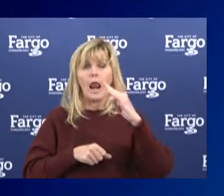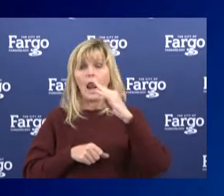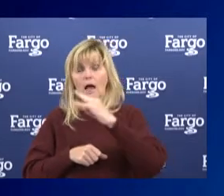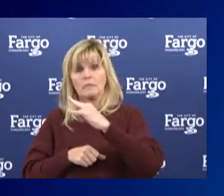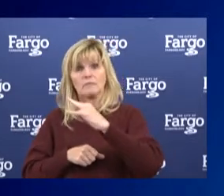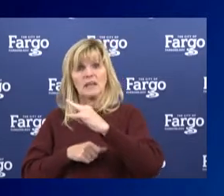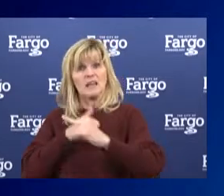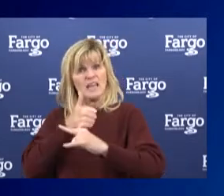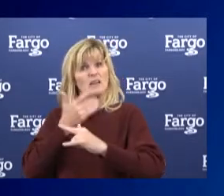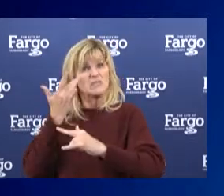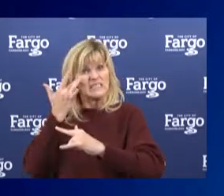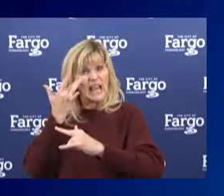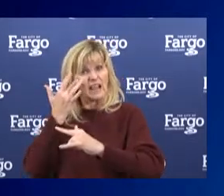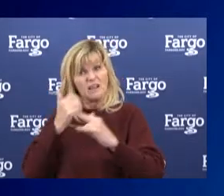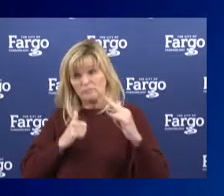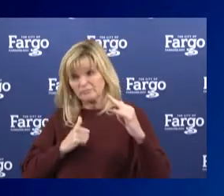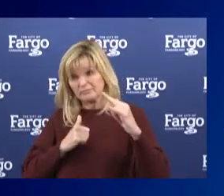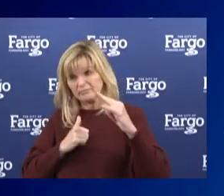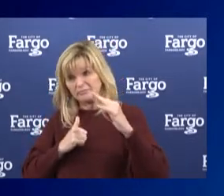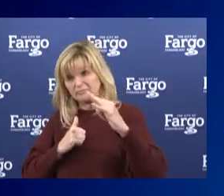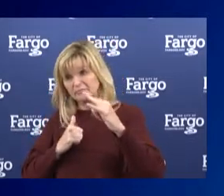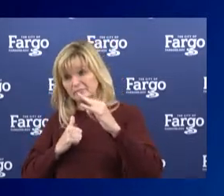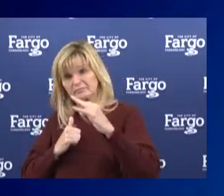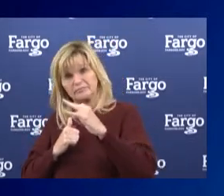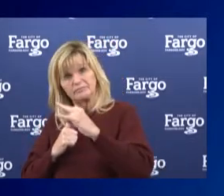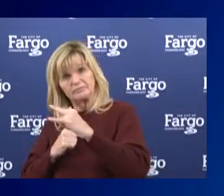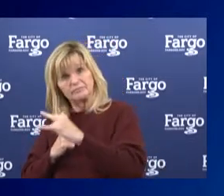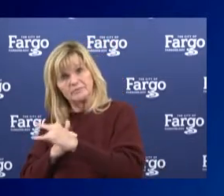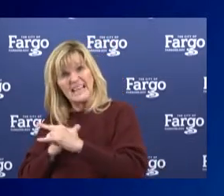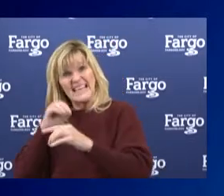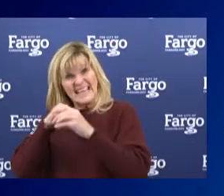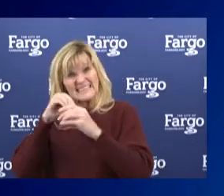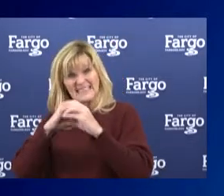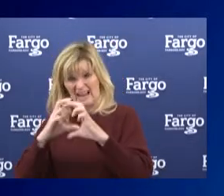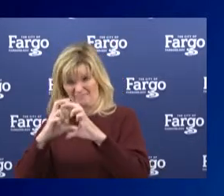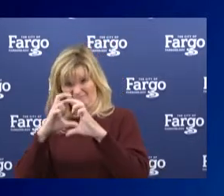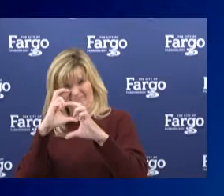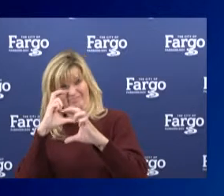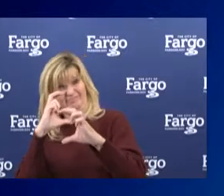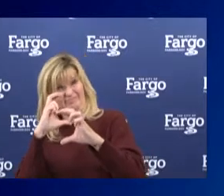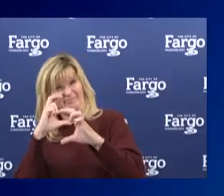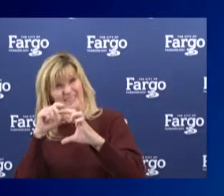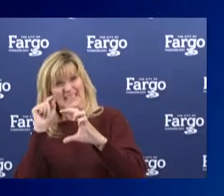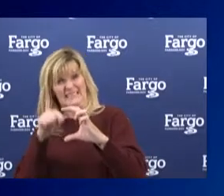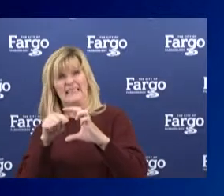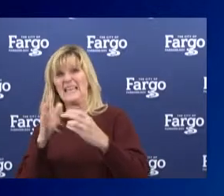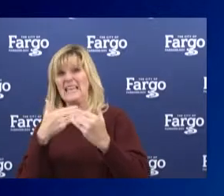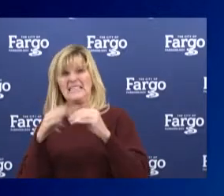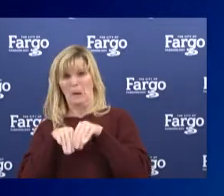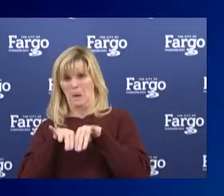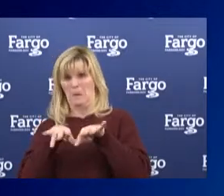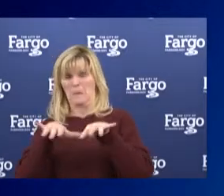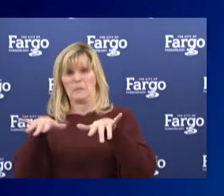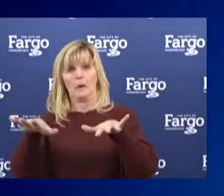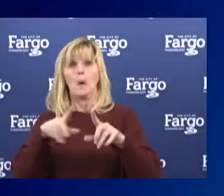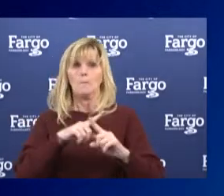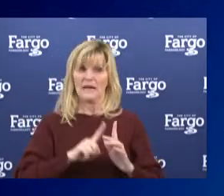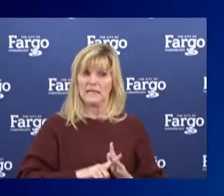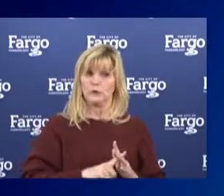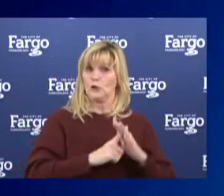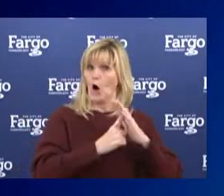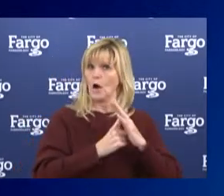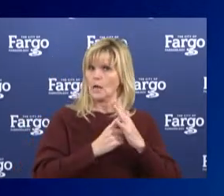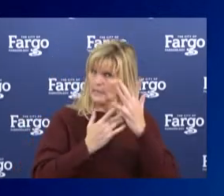space of an airplane cabin at what we usually consider the peak of infectiousness, the onset of